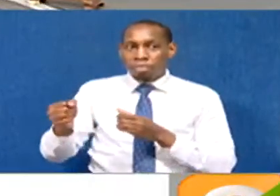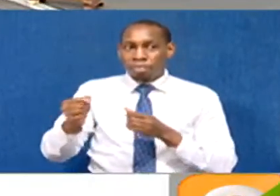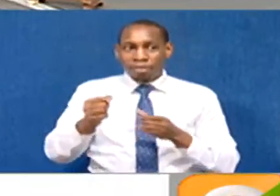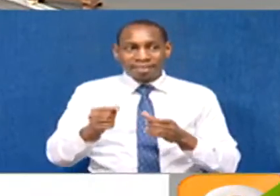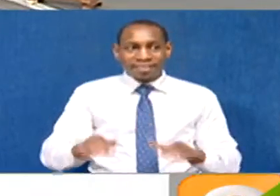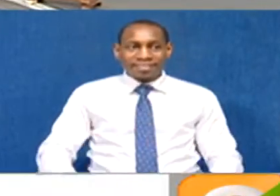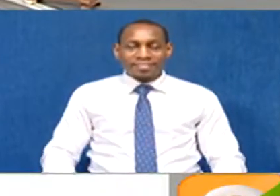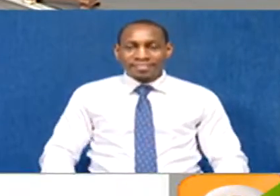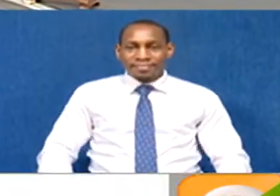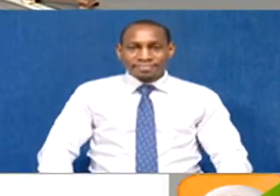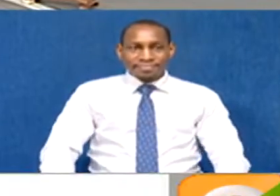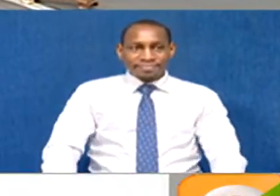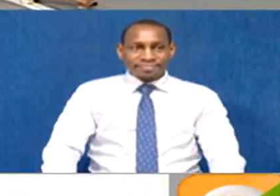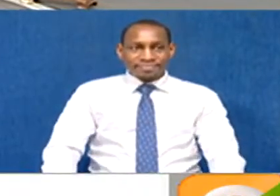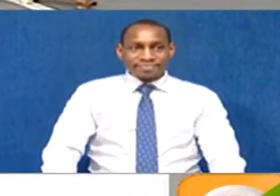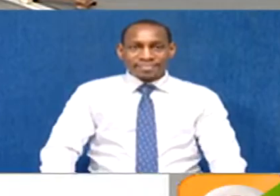time.